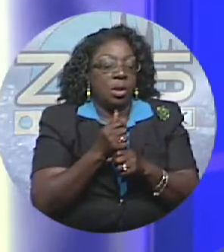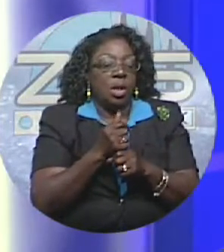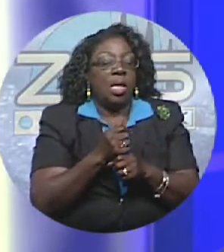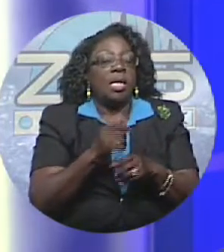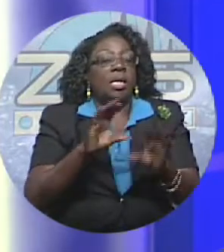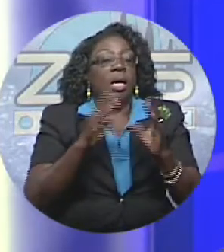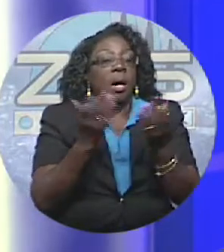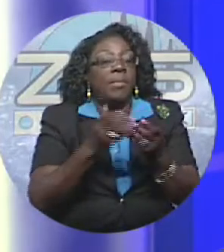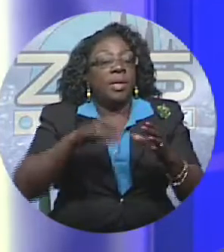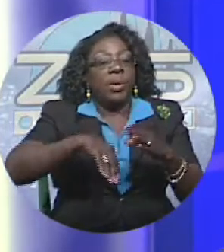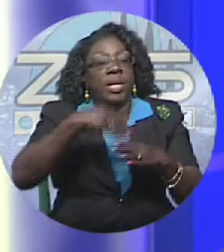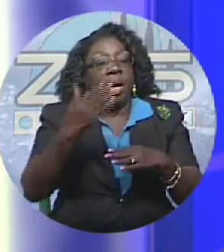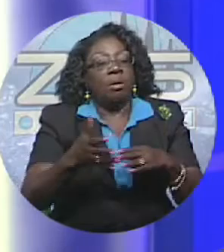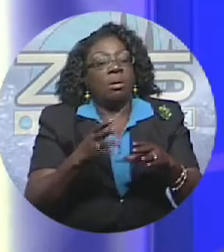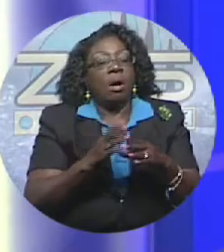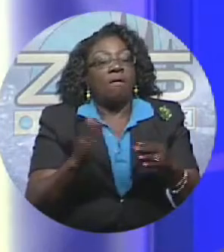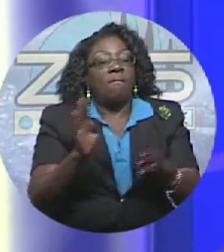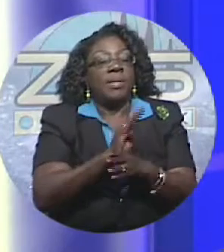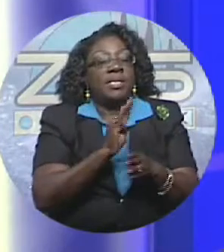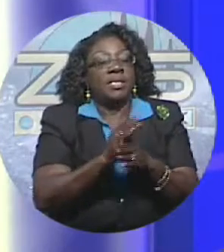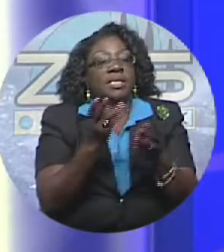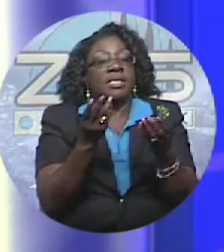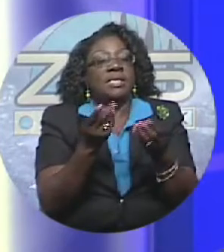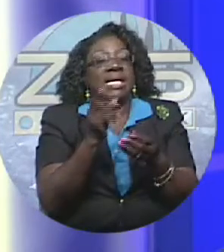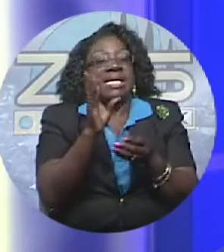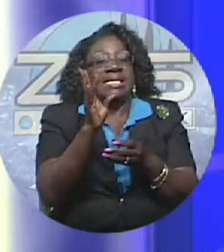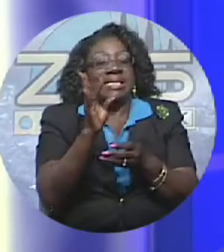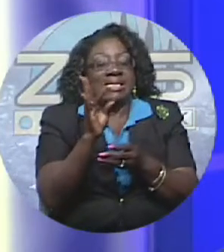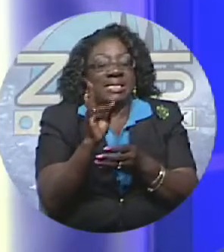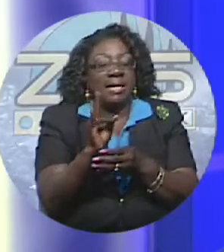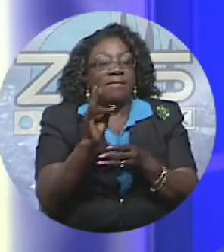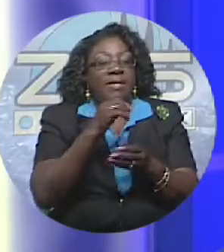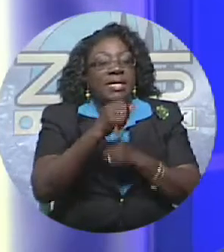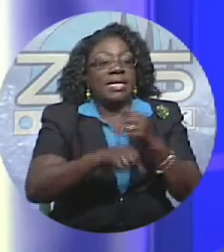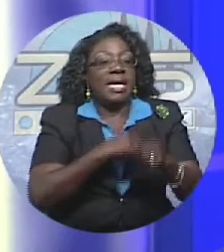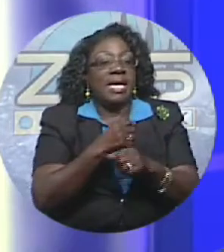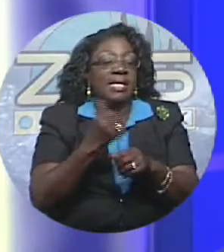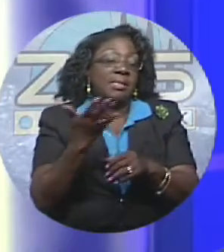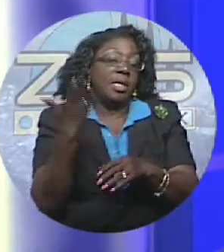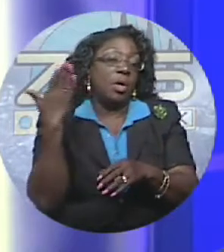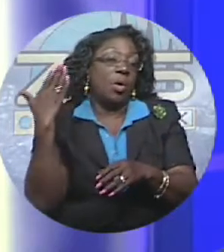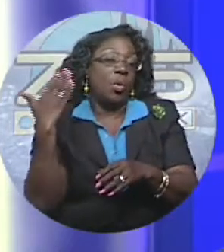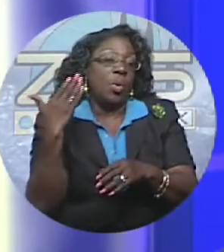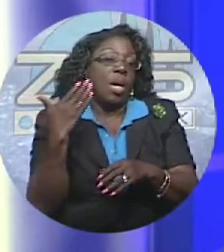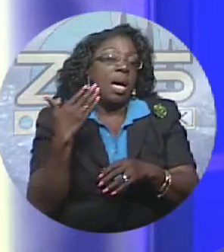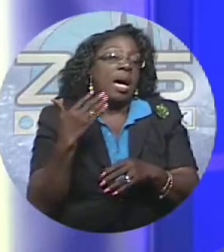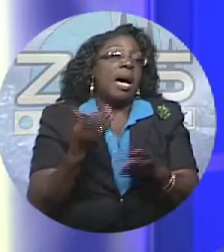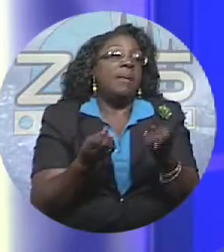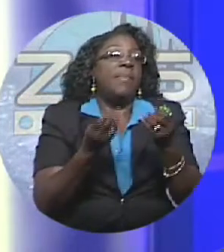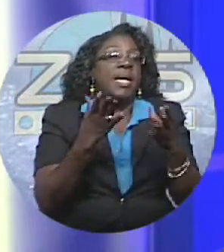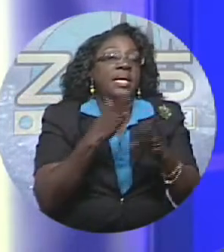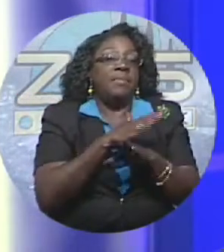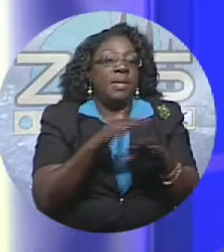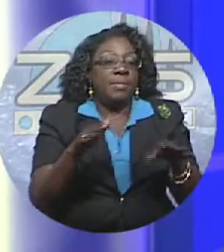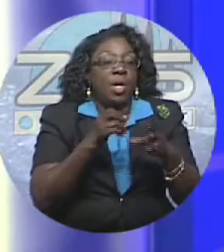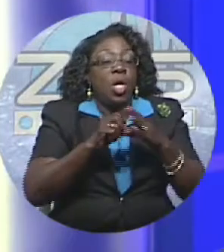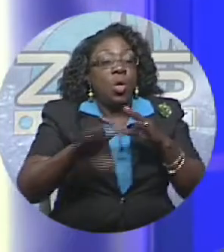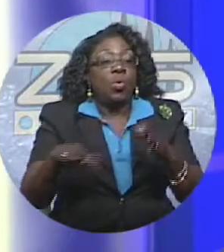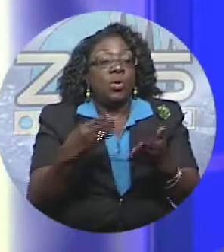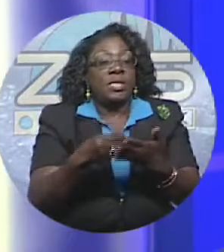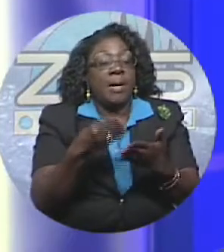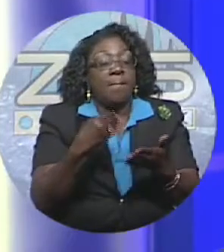ago. In an interview with ZNS News Today, spokesperson for the group, Bishop Simeon Hall, says he remains optimistic that an